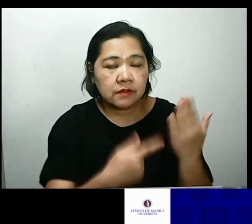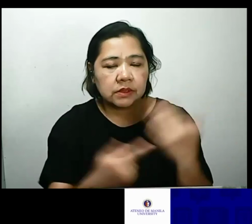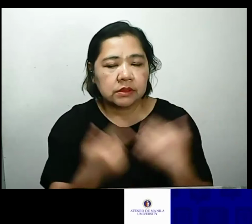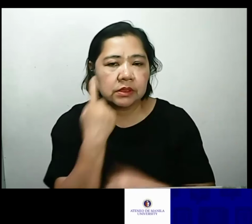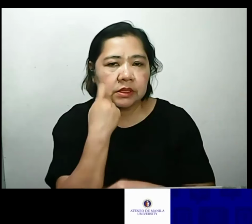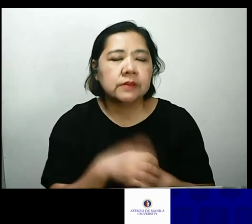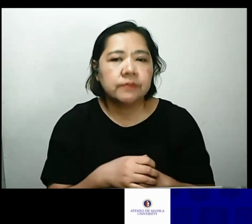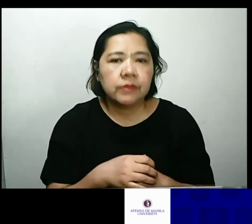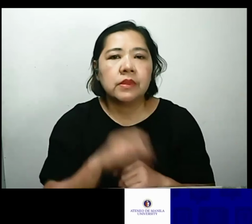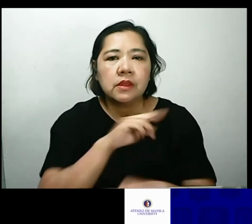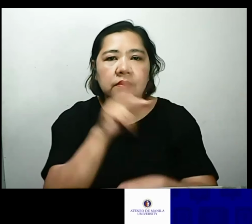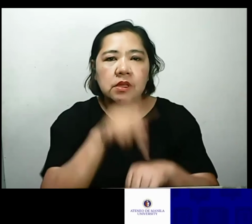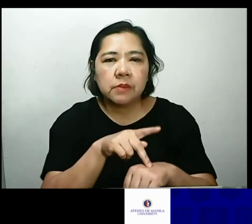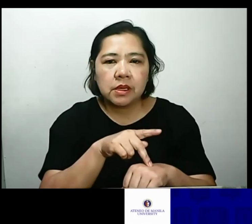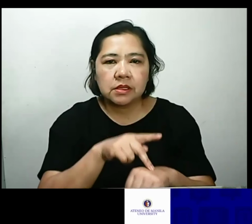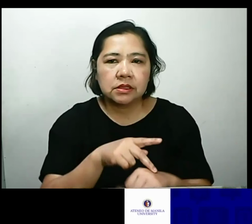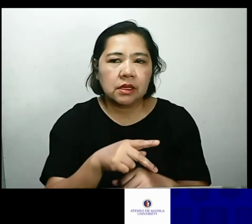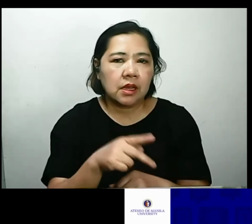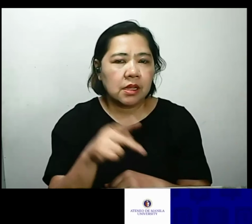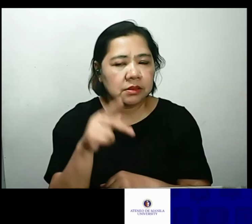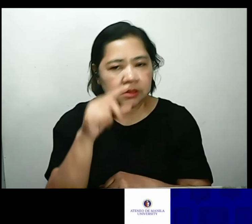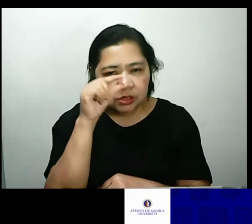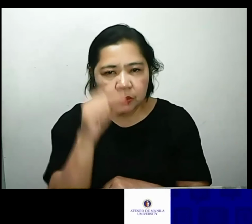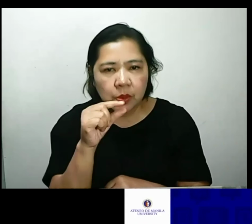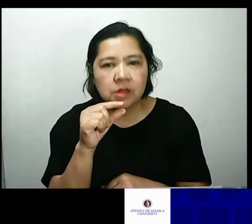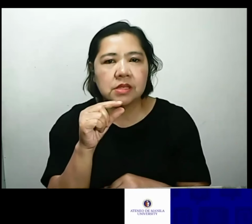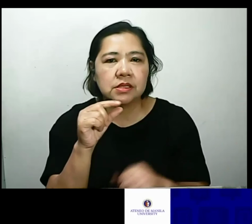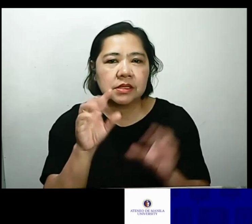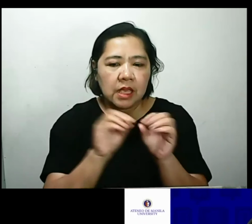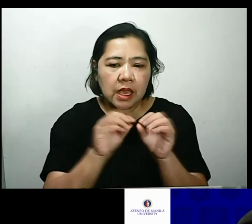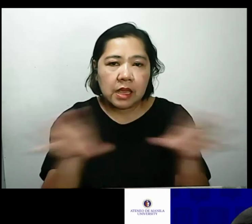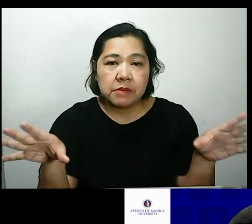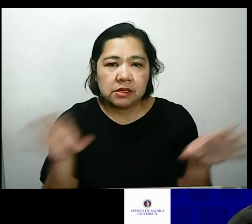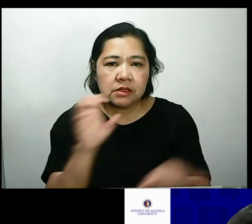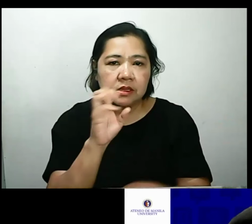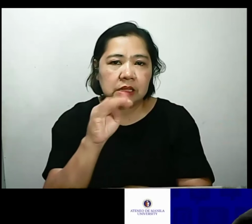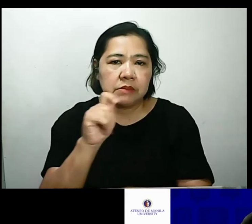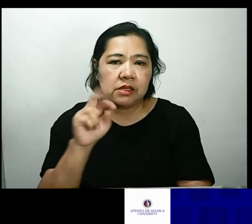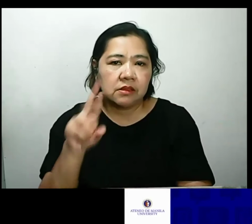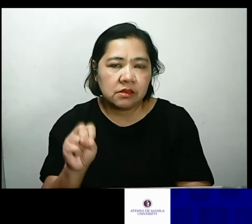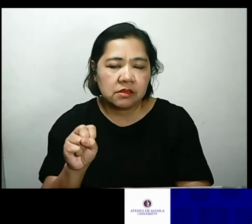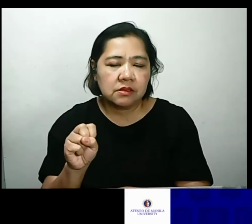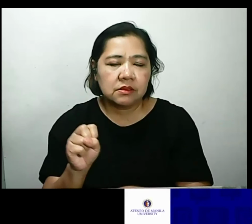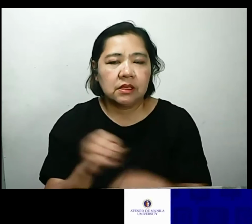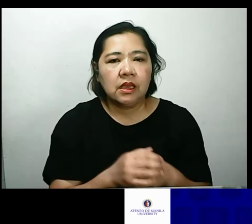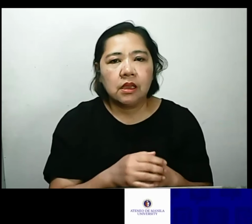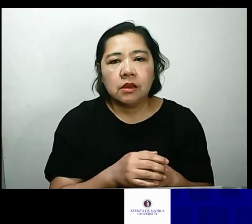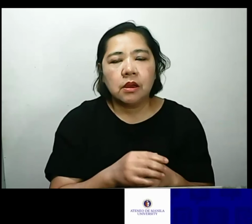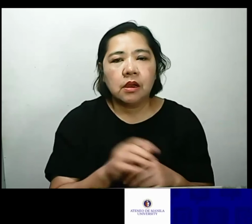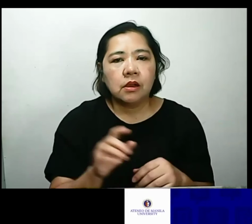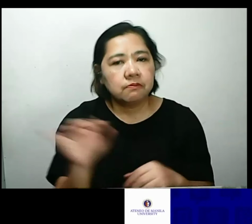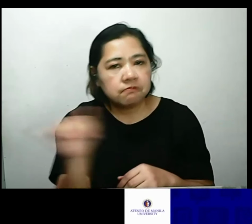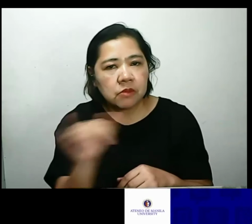the smallest emitter in the world, and actually we're also one of the leading voices, particularly